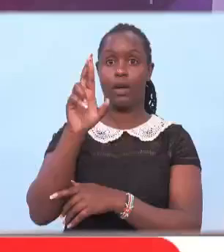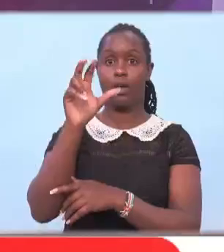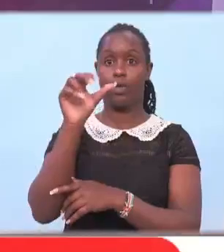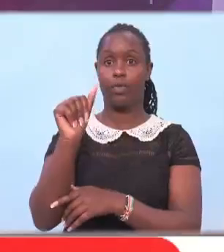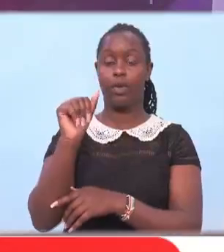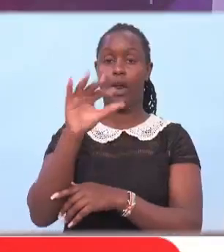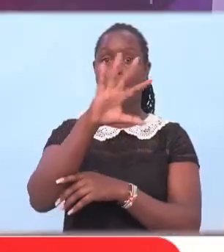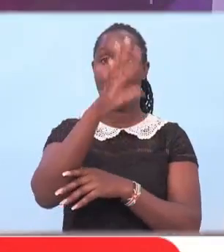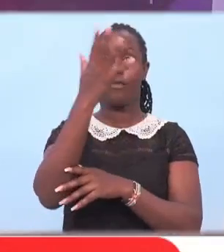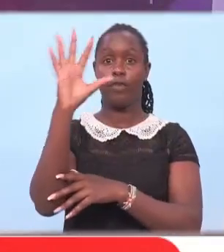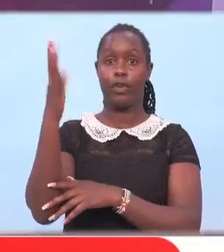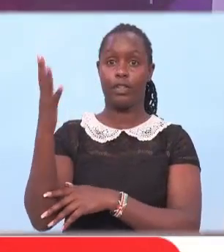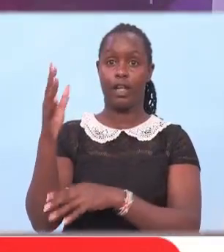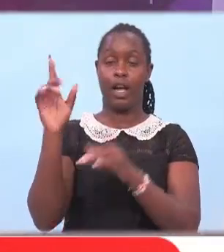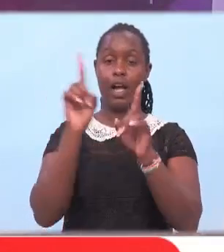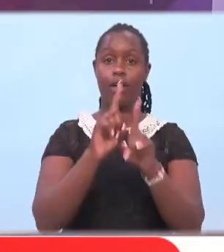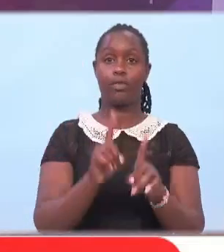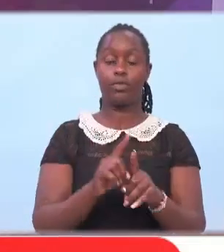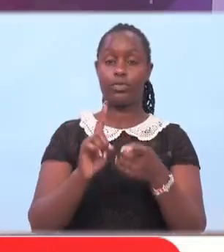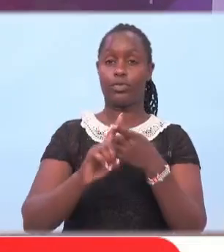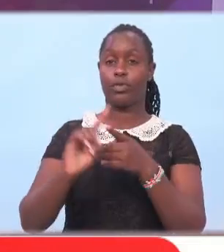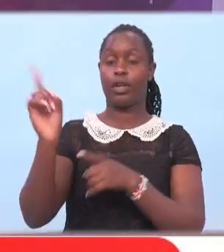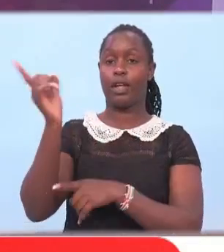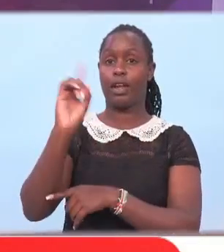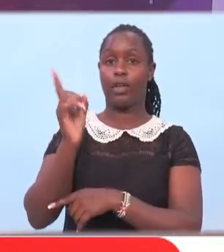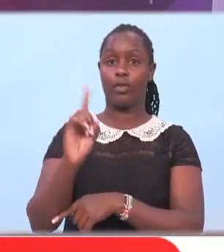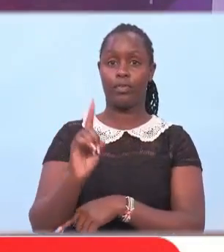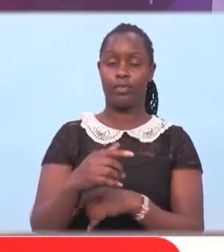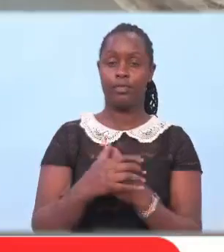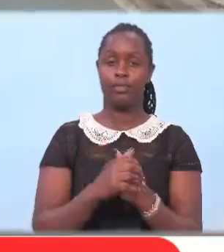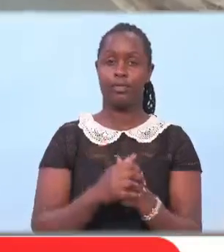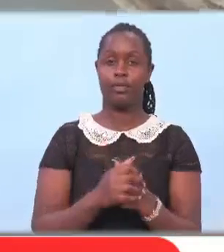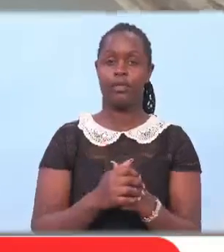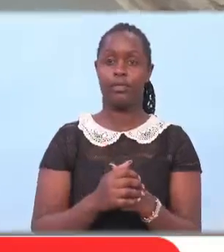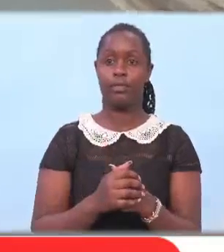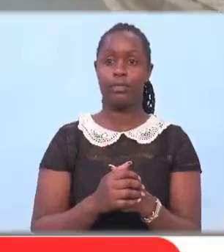and Commonwealth Graves in Nairobi, as Sheila Chilangat reports.